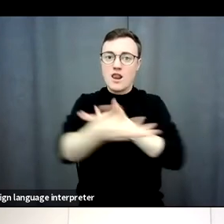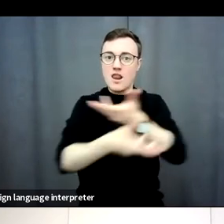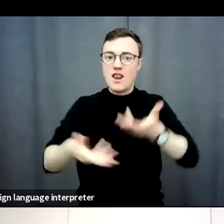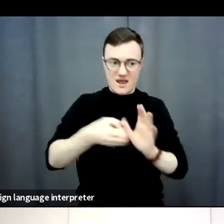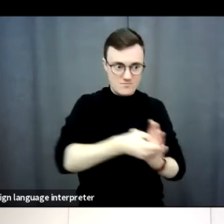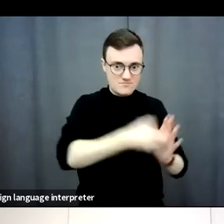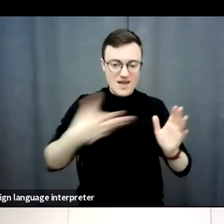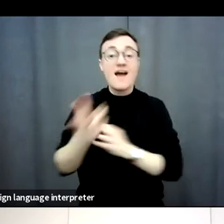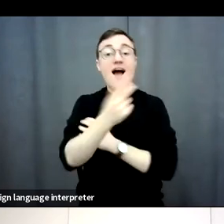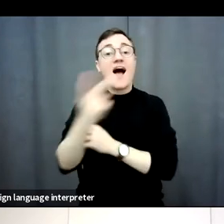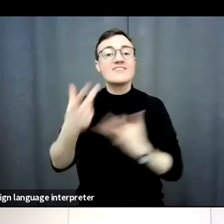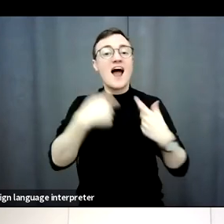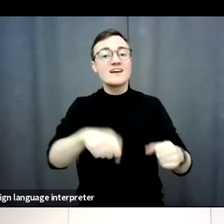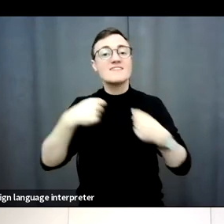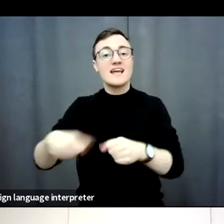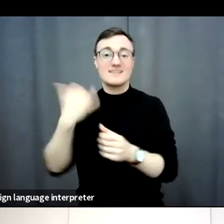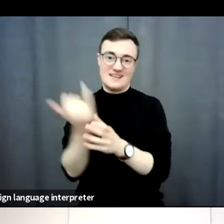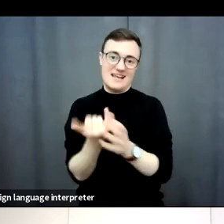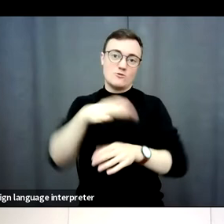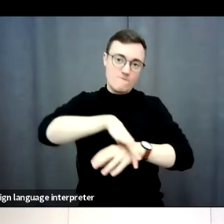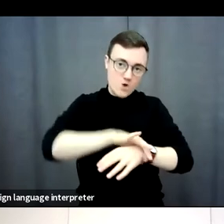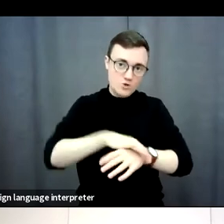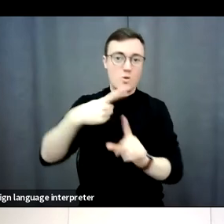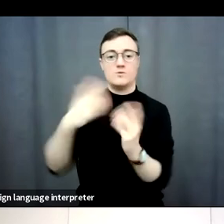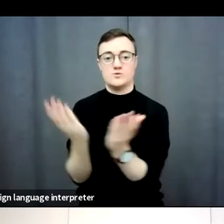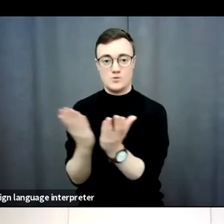in preschools and schools.